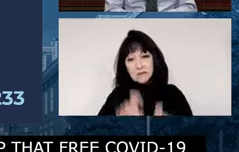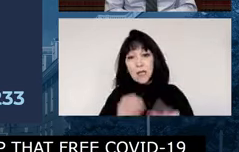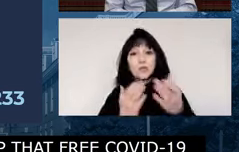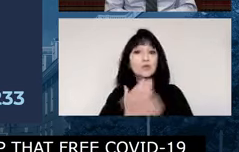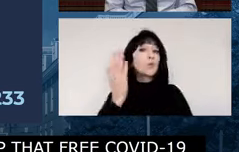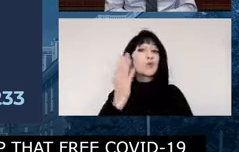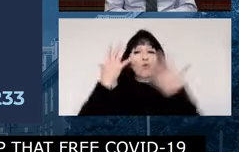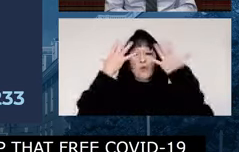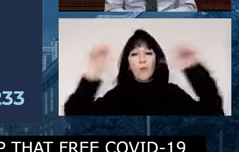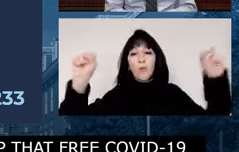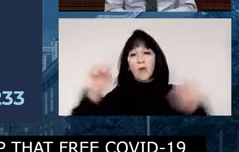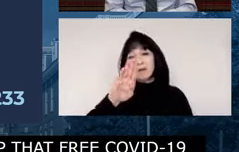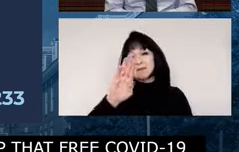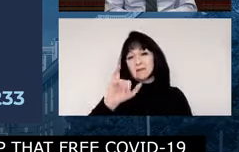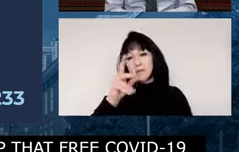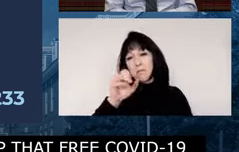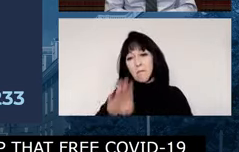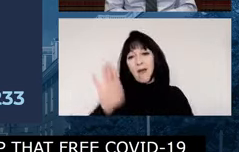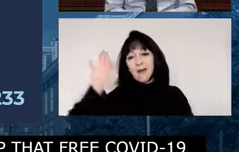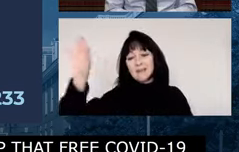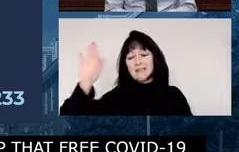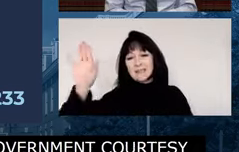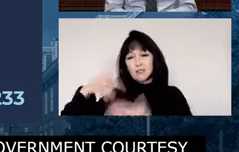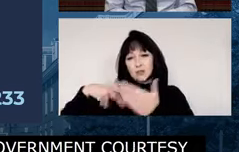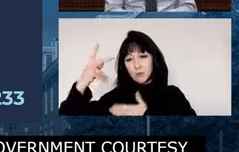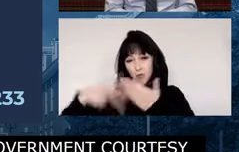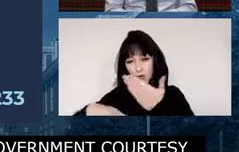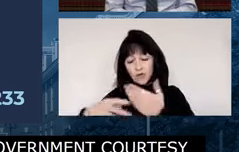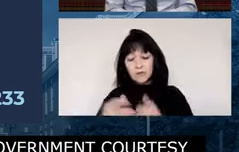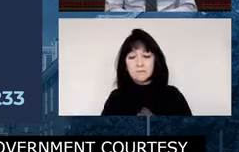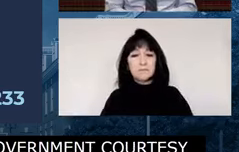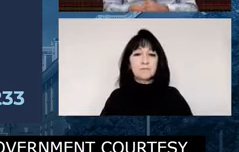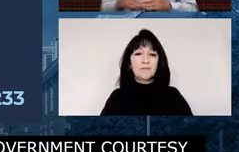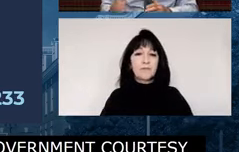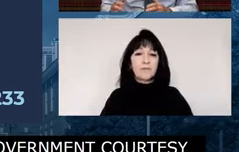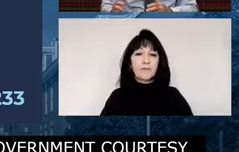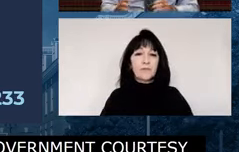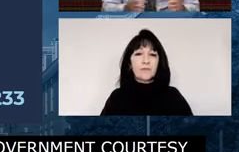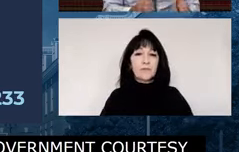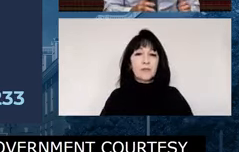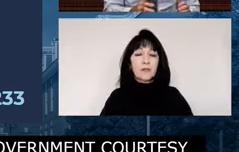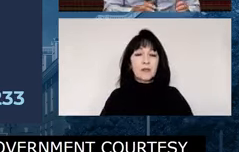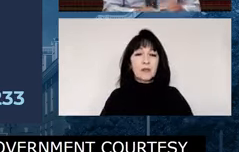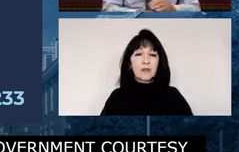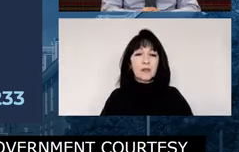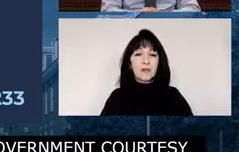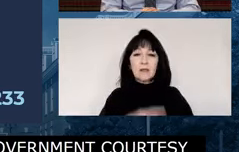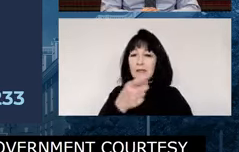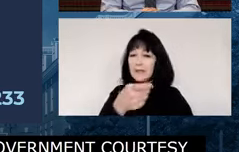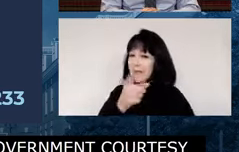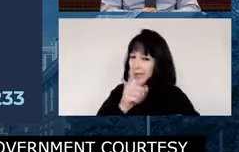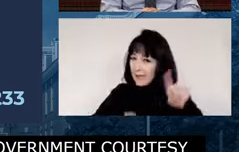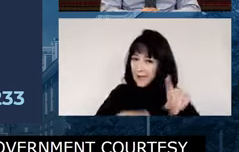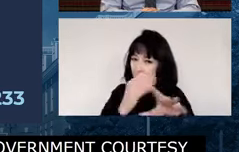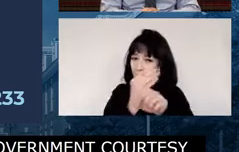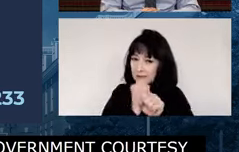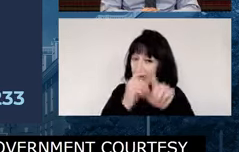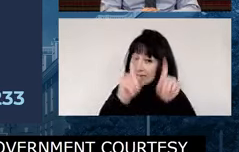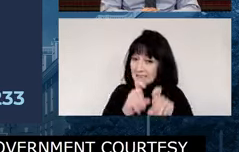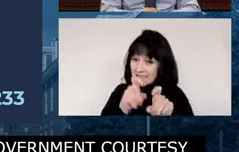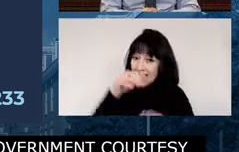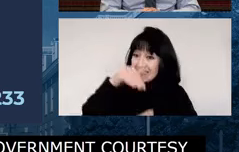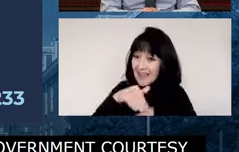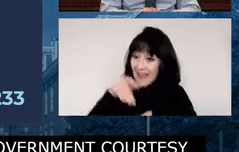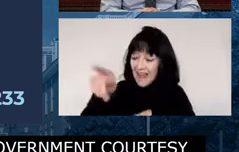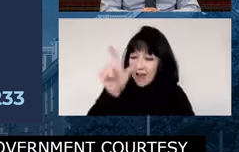COVID-test.gov from home or at your libraries. You can't get the test at the libraries, as I said just a